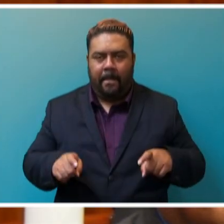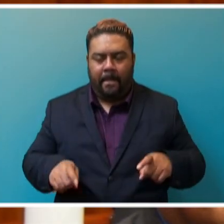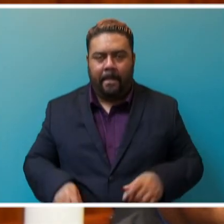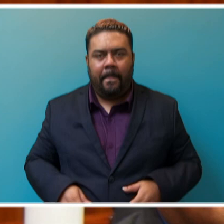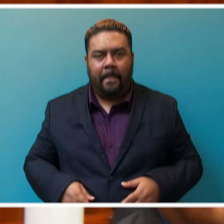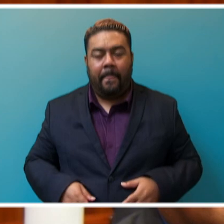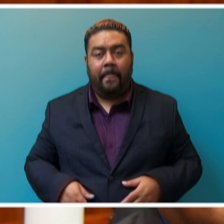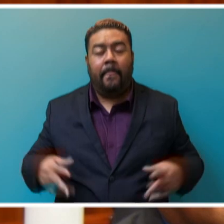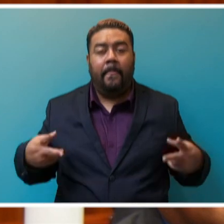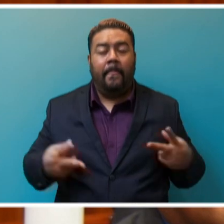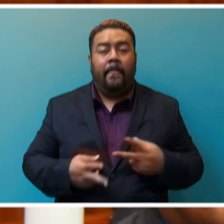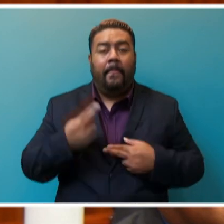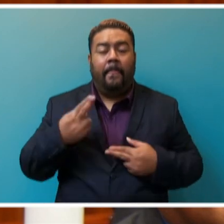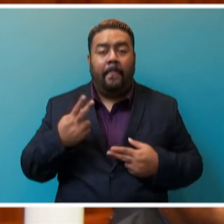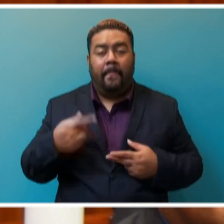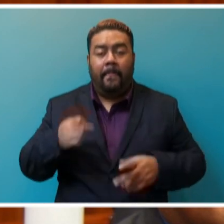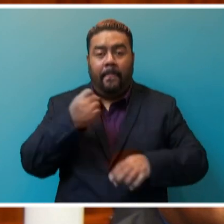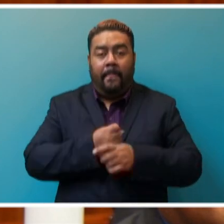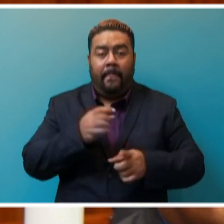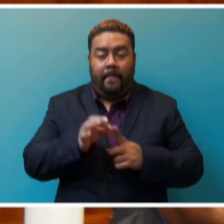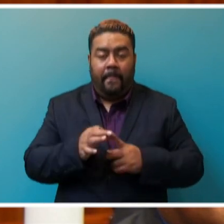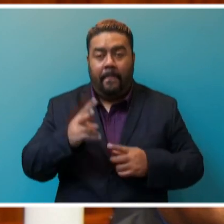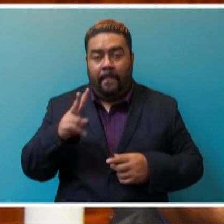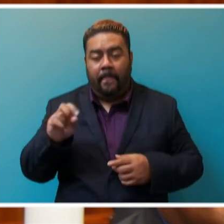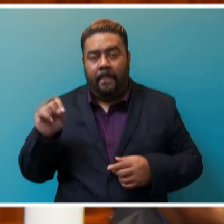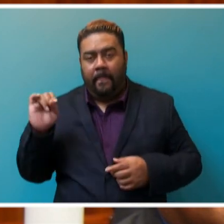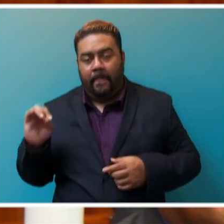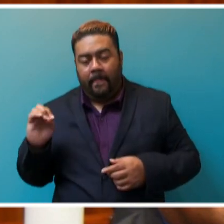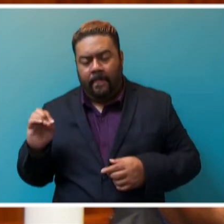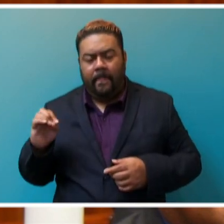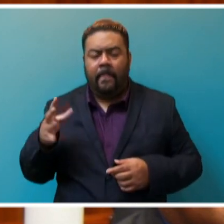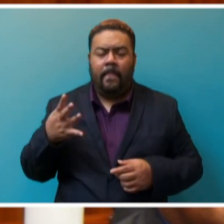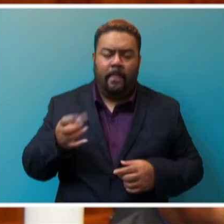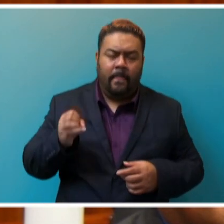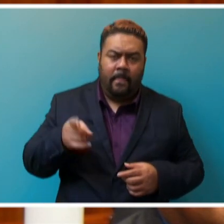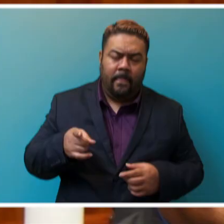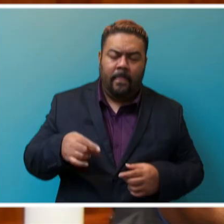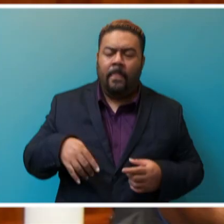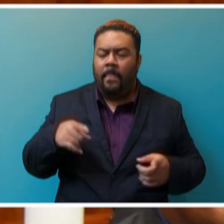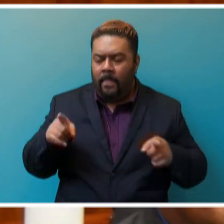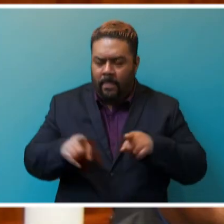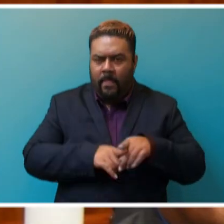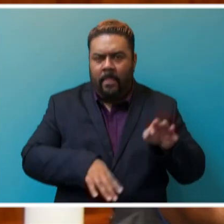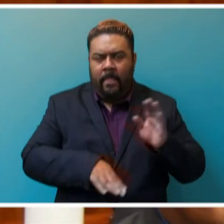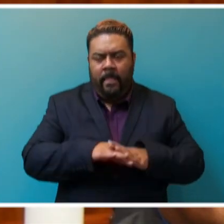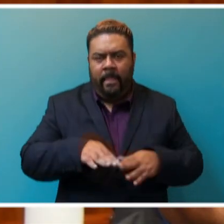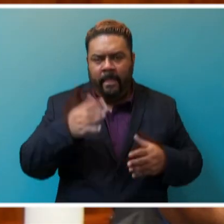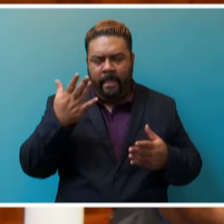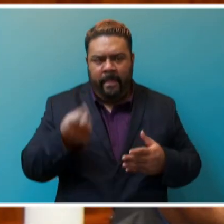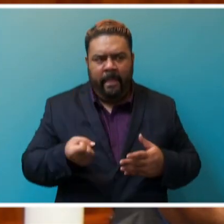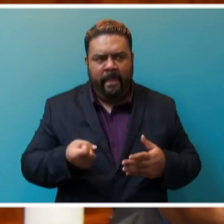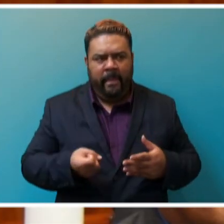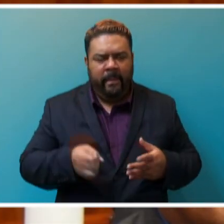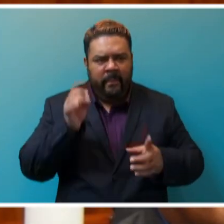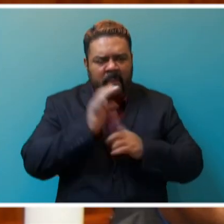The launch of the GP 2.0 in Fiji was highly symbolic and meaningful as it underscored the